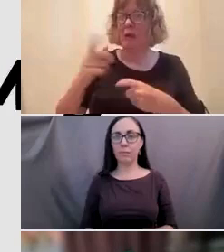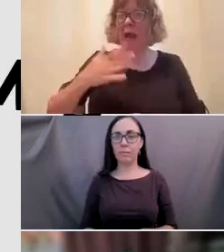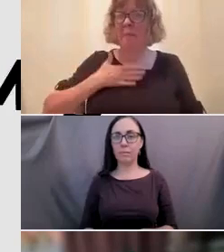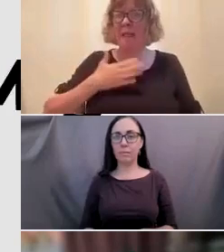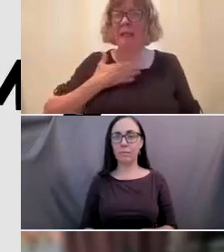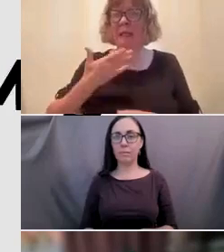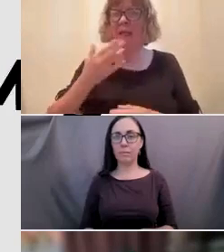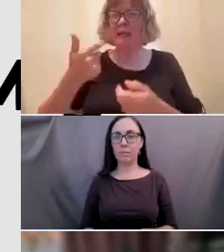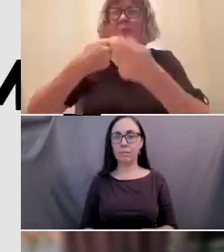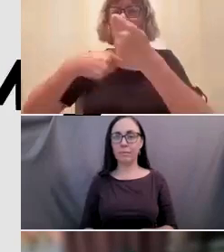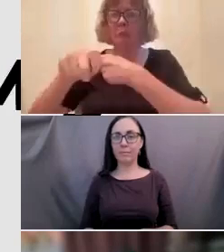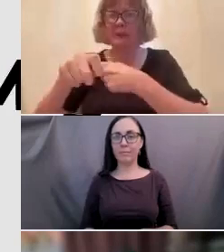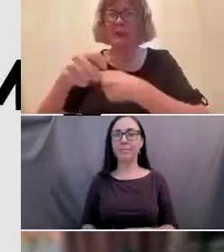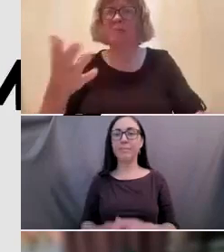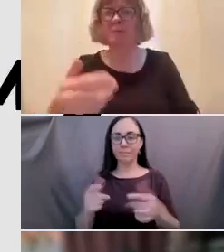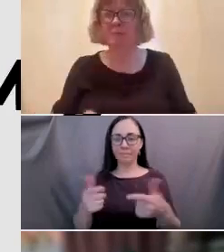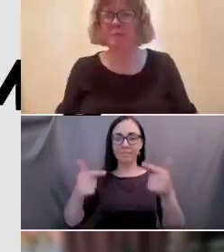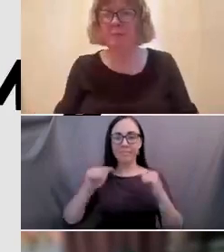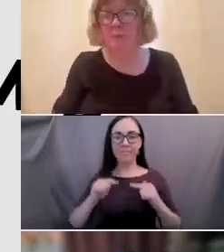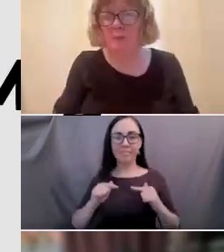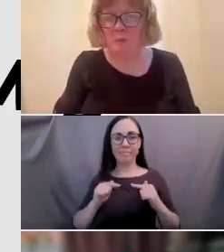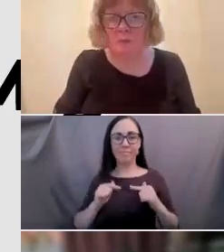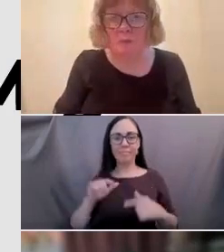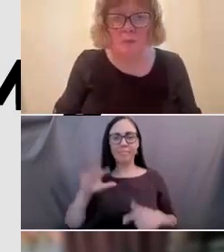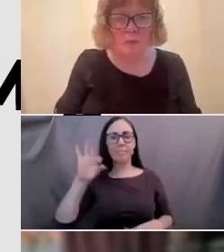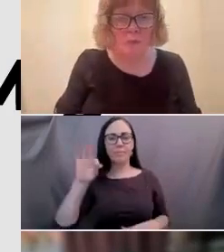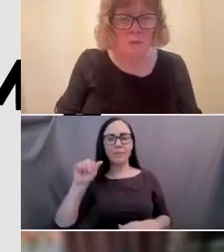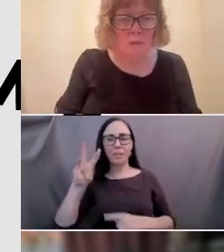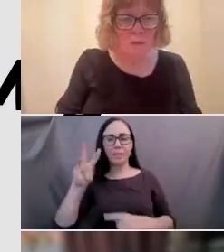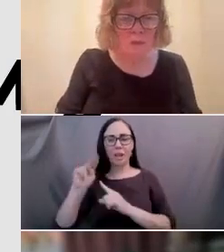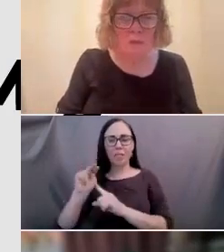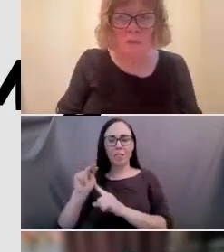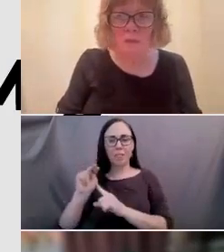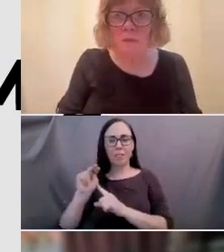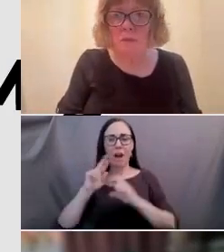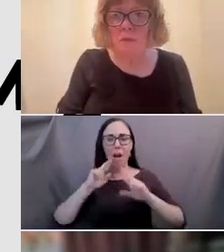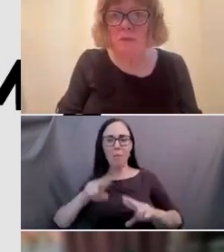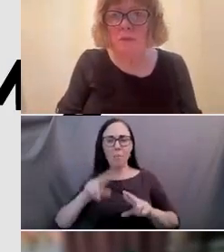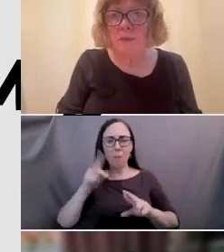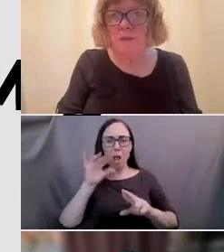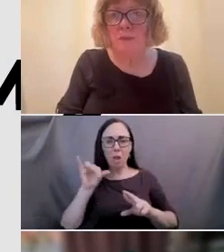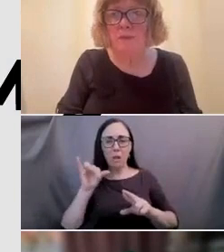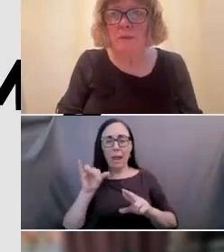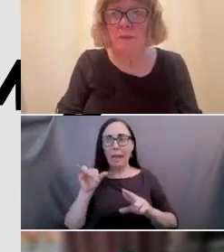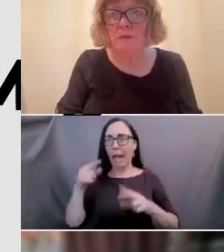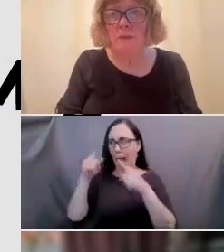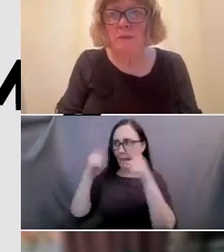A fawn response might look like agreeing with someone even when you disagree,